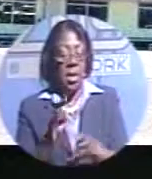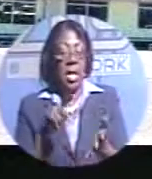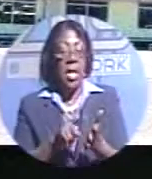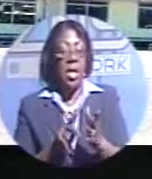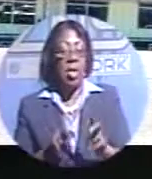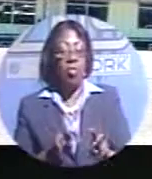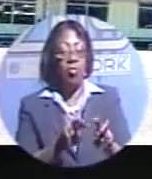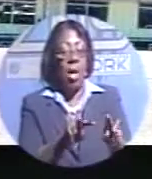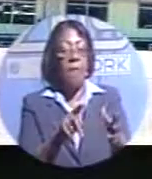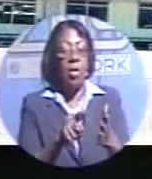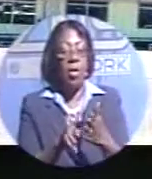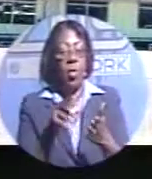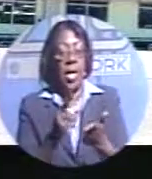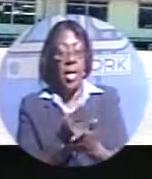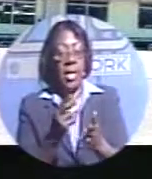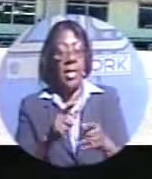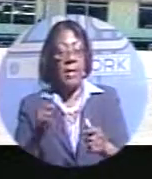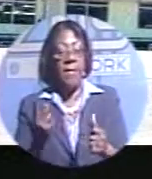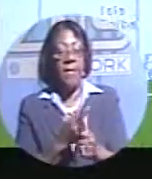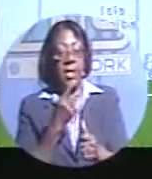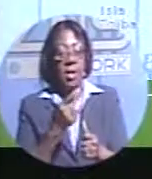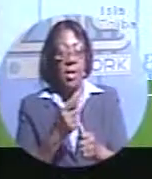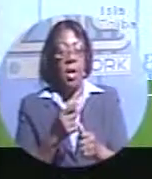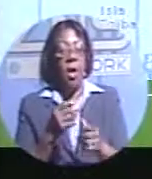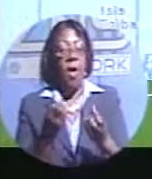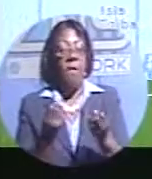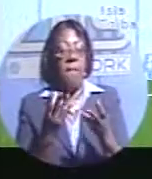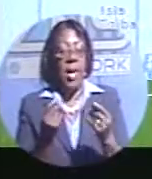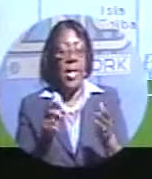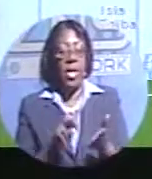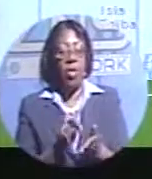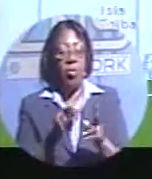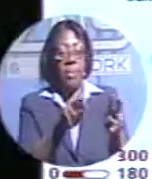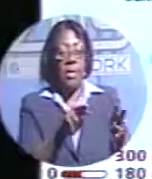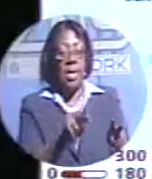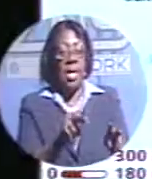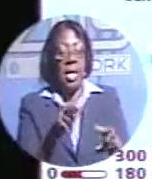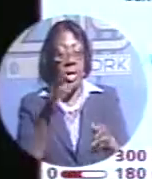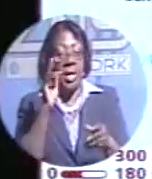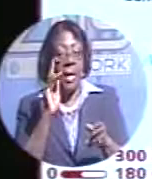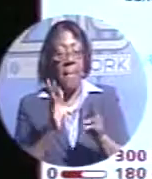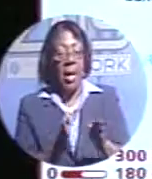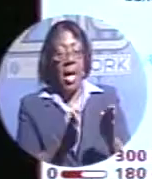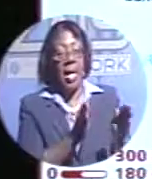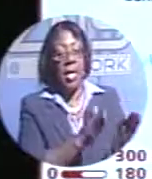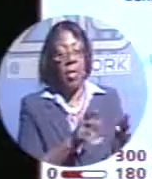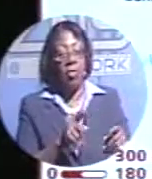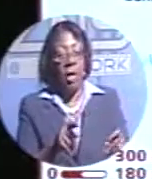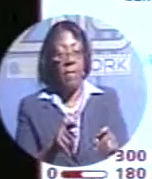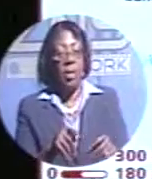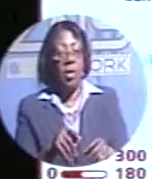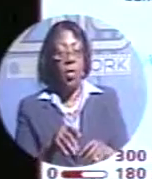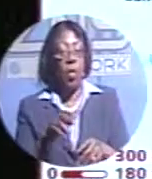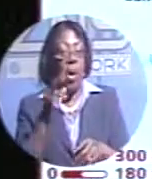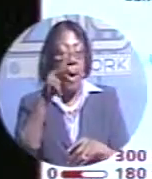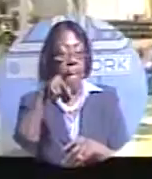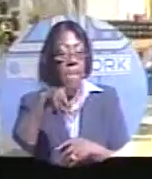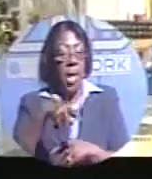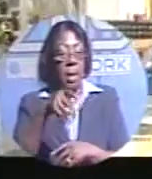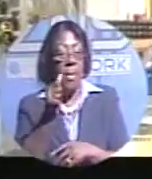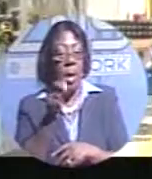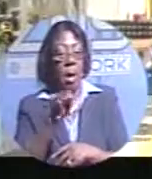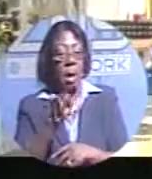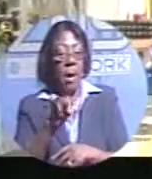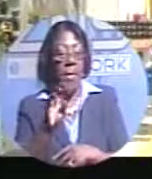is just the first in a series of trips. The group plans to travel to Panama and India in the coming months to establish